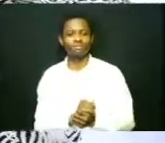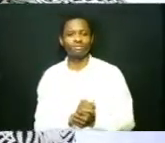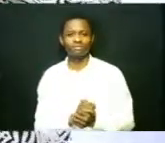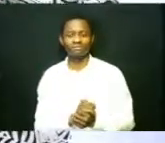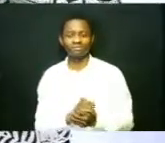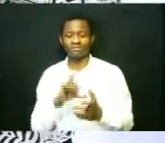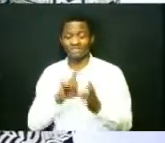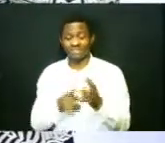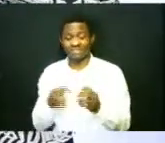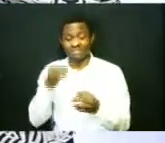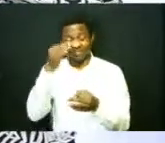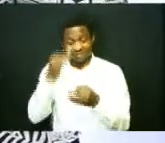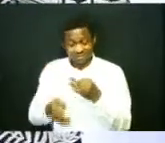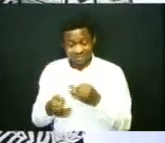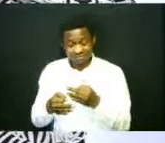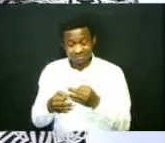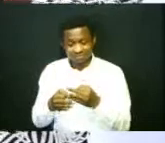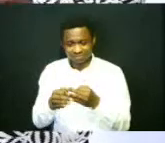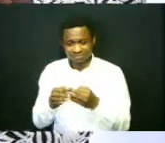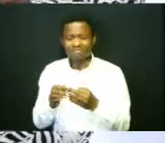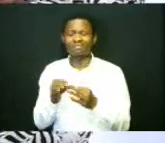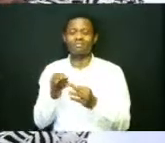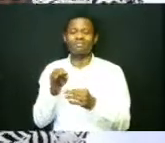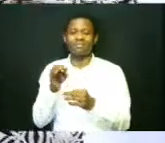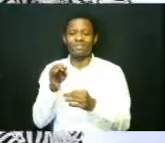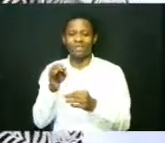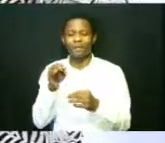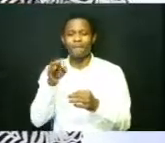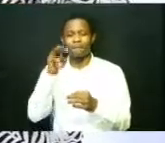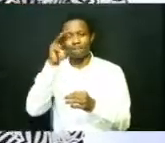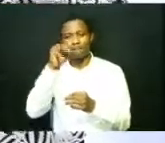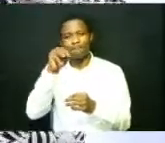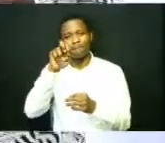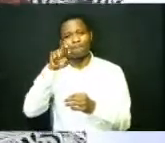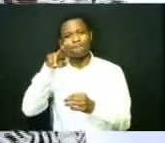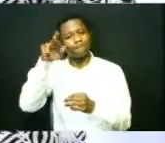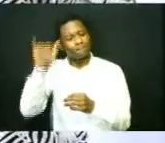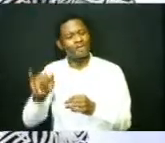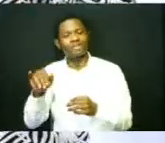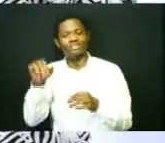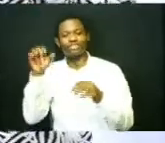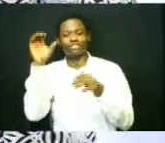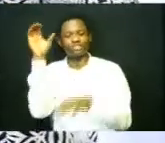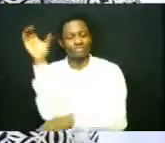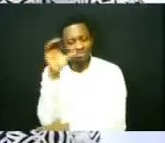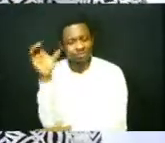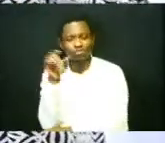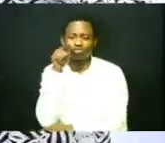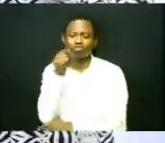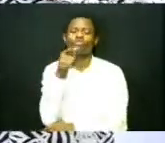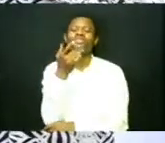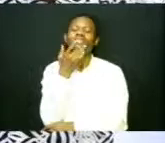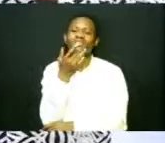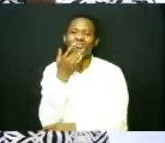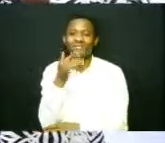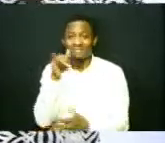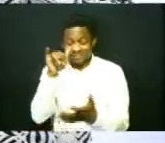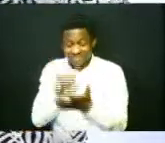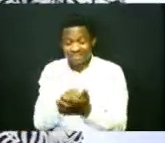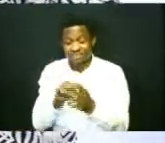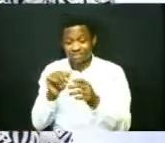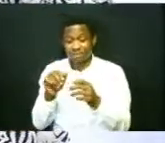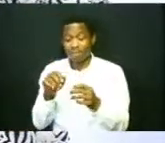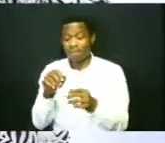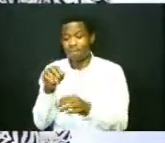Merry Christmas, all you favored, the Lord is with you. That's the title of the message. So